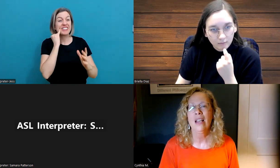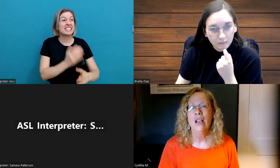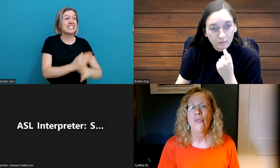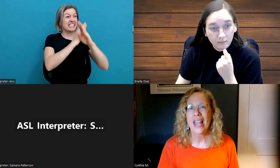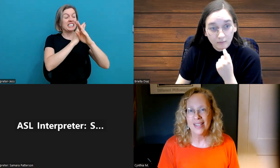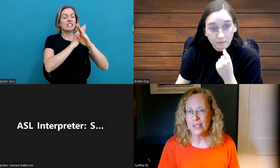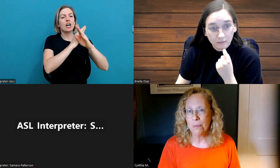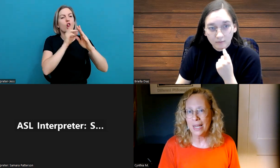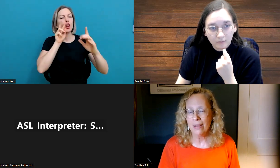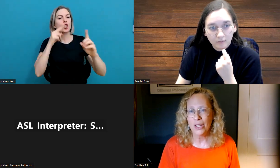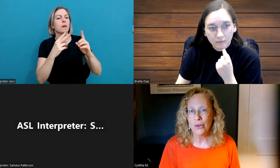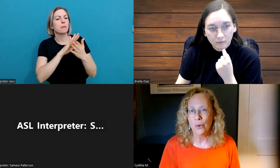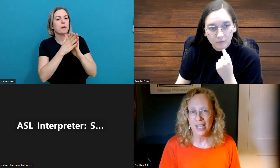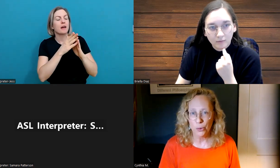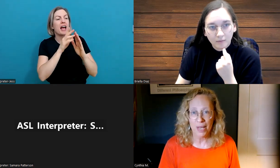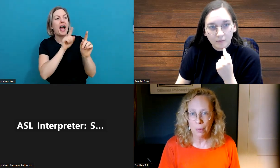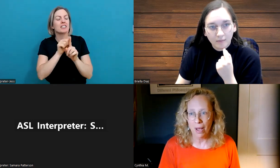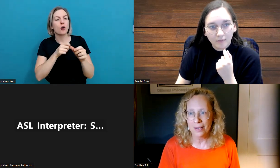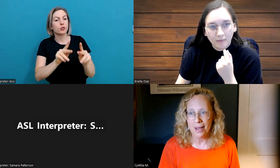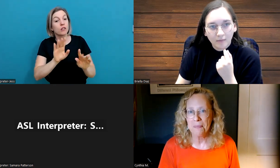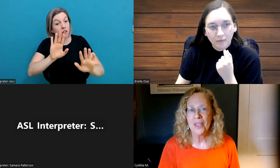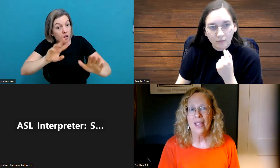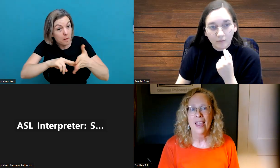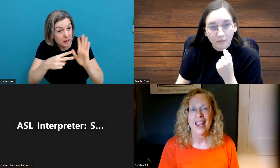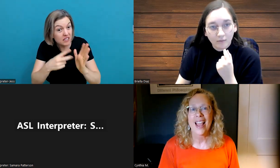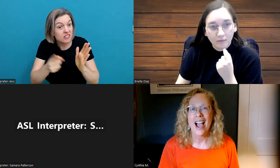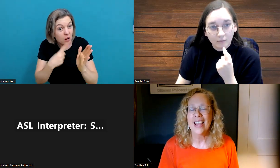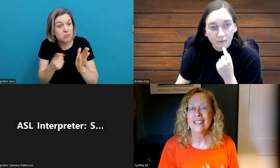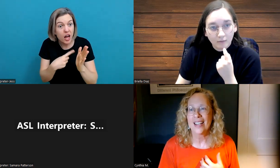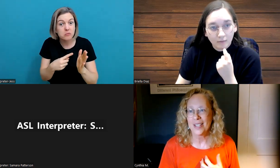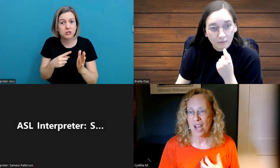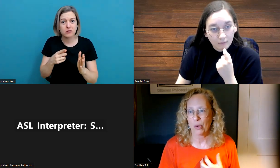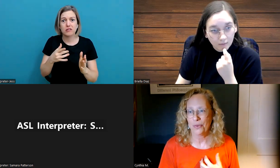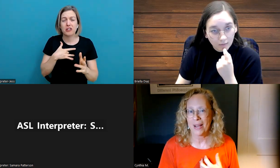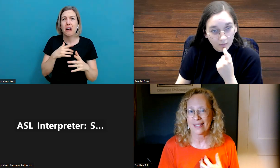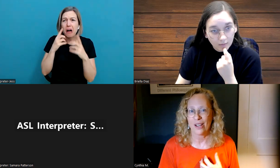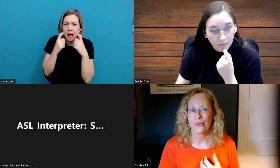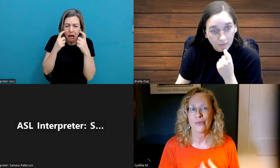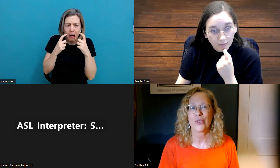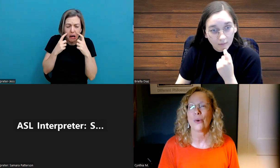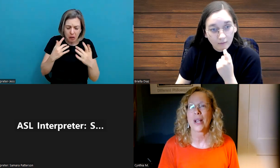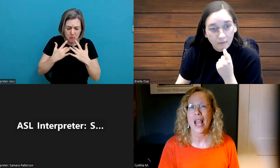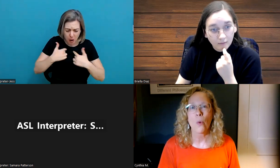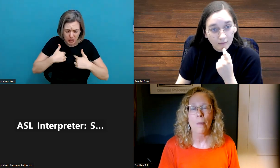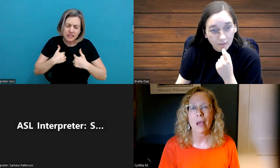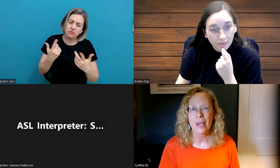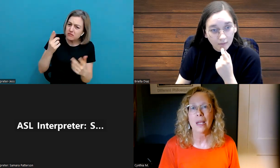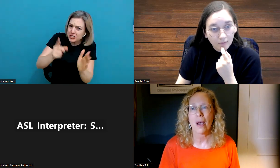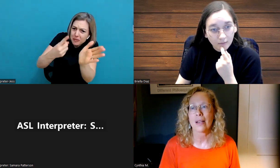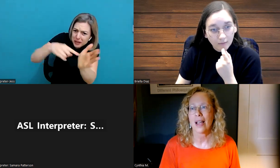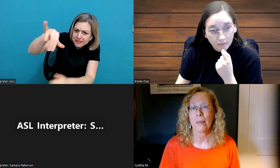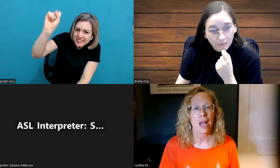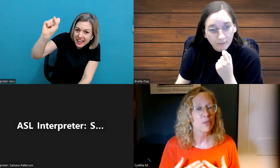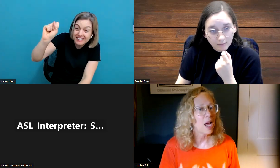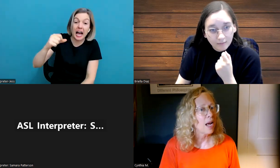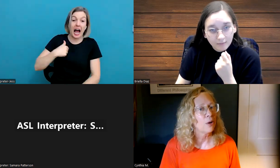opportunity. That doesn't mean that you don't need your pity pot time. And I set a timer for myself. So when I want my pity